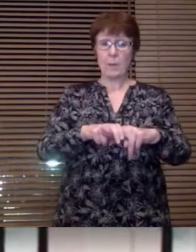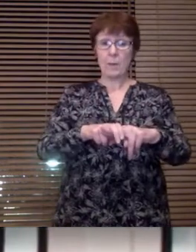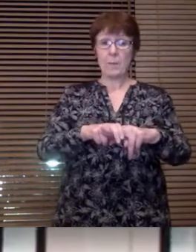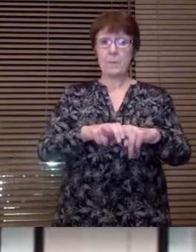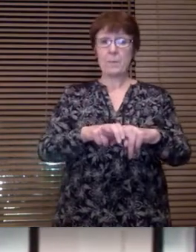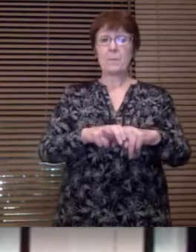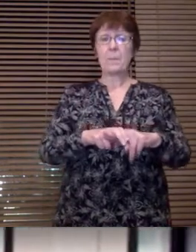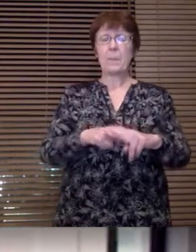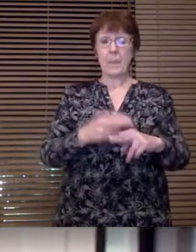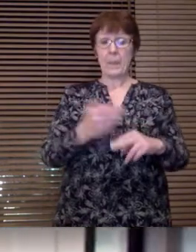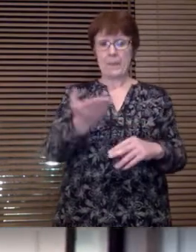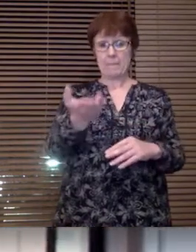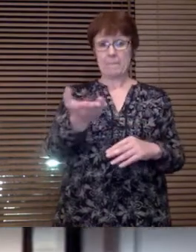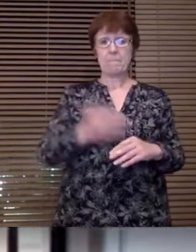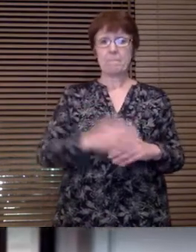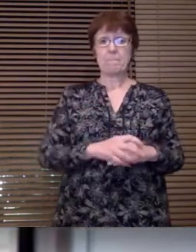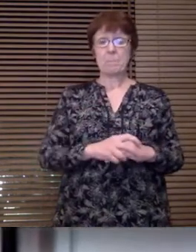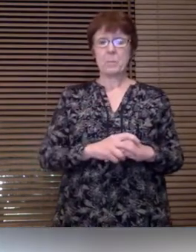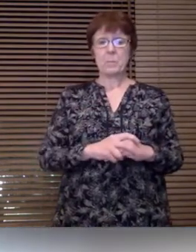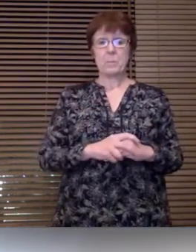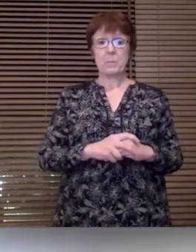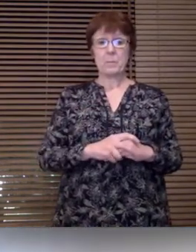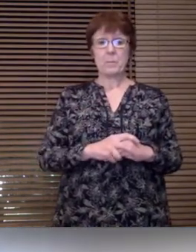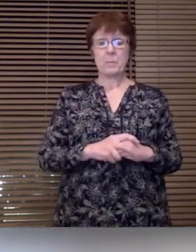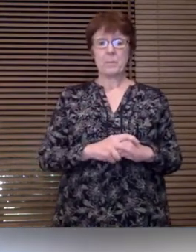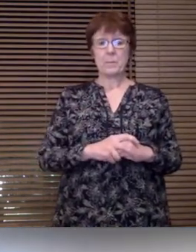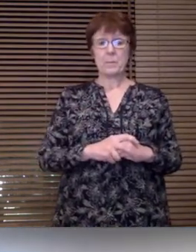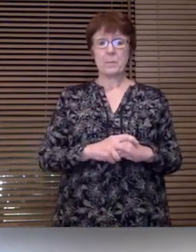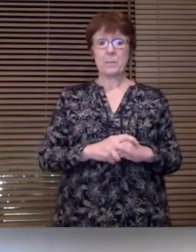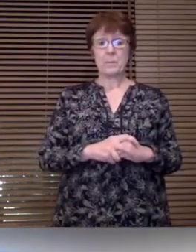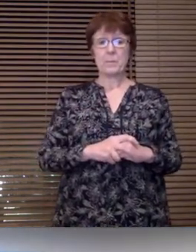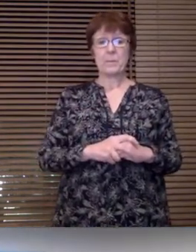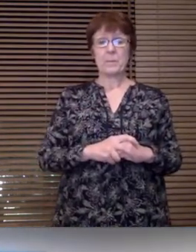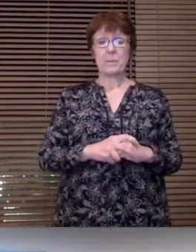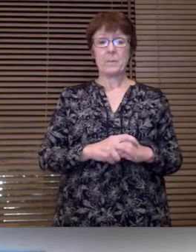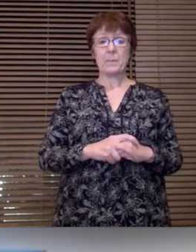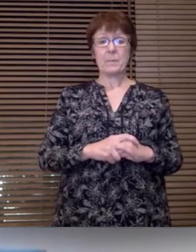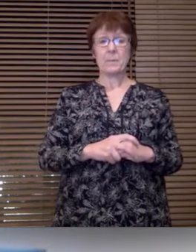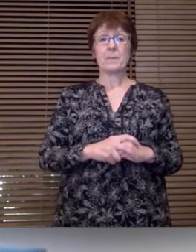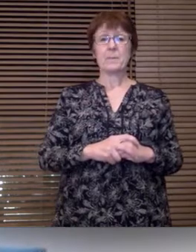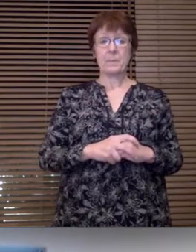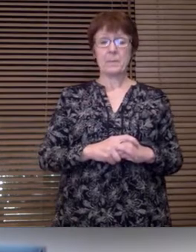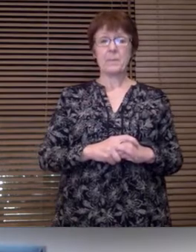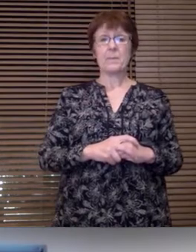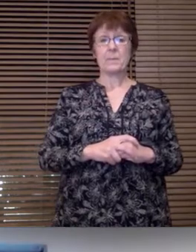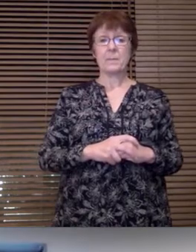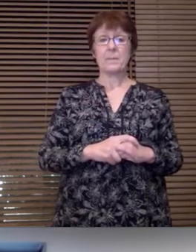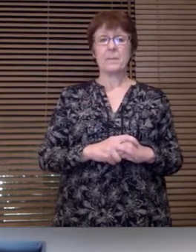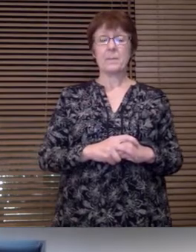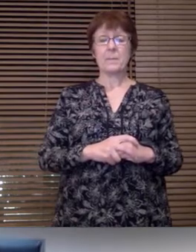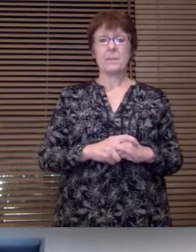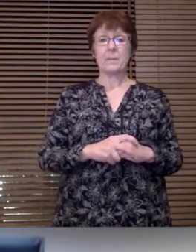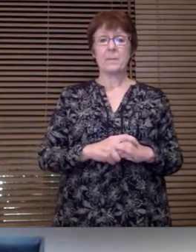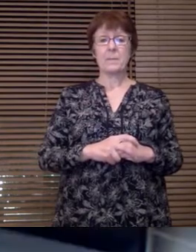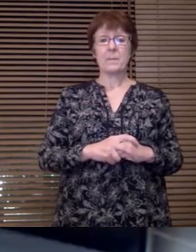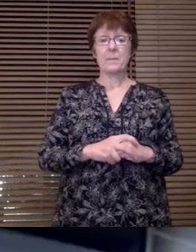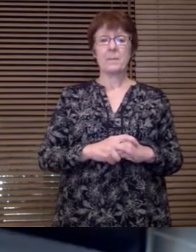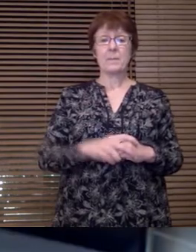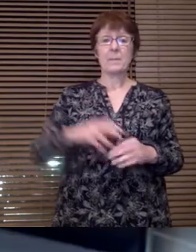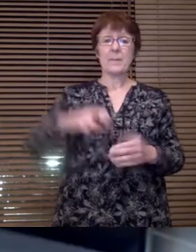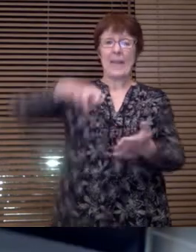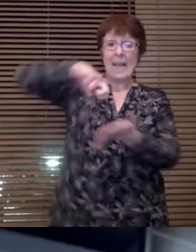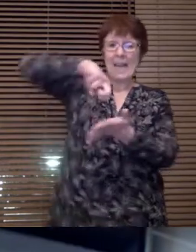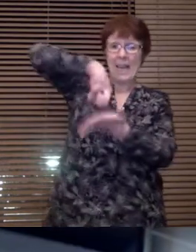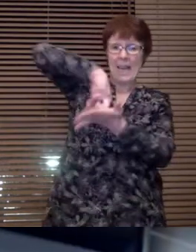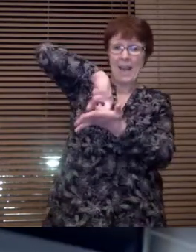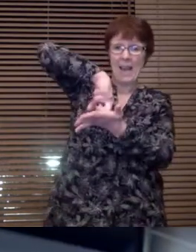the tucked handstand walkouts, exercise number 2. Again, endeavouring to keep up with myself. So knees on if you need. I'm going to be going the feet on,